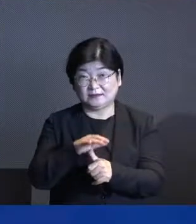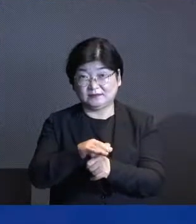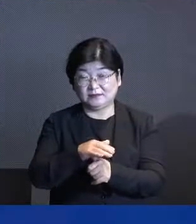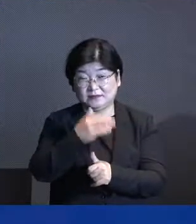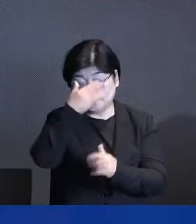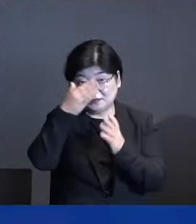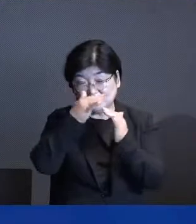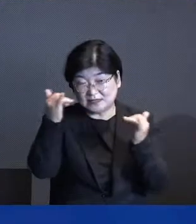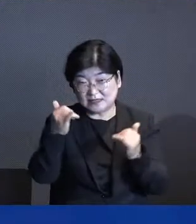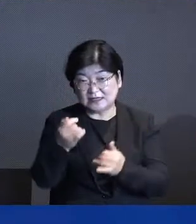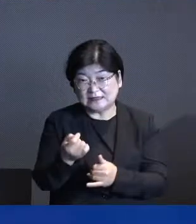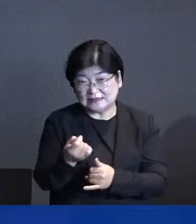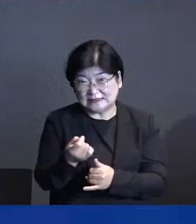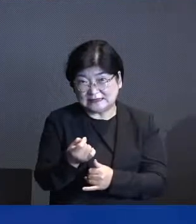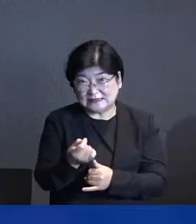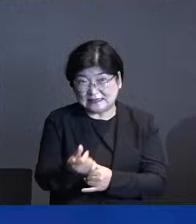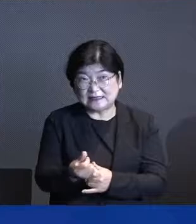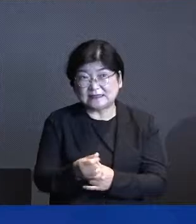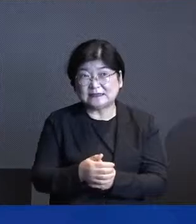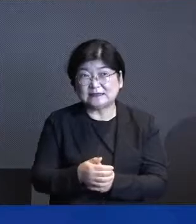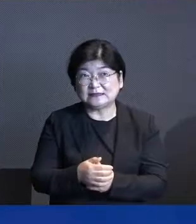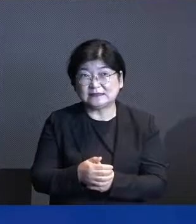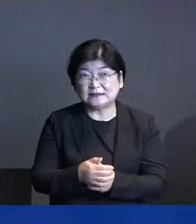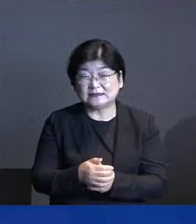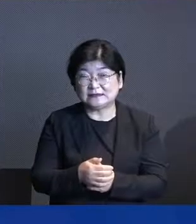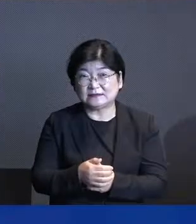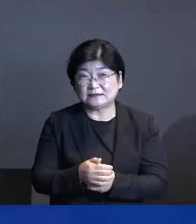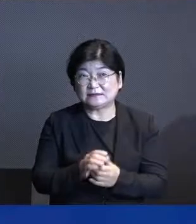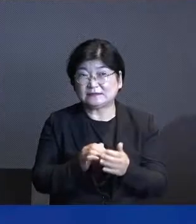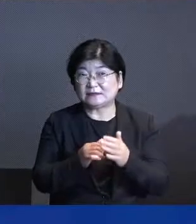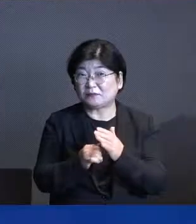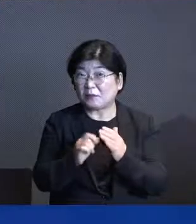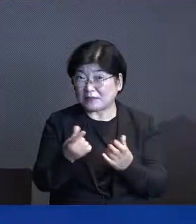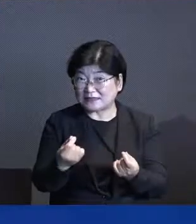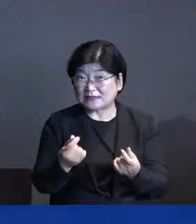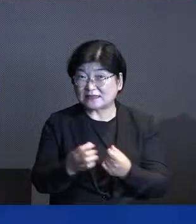I also know a little bit about this.